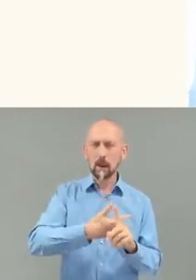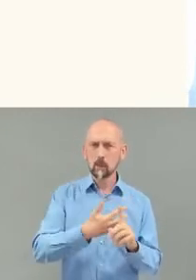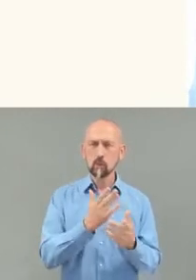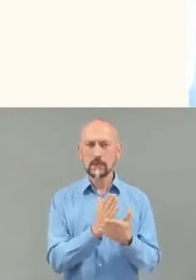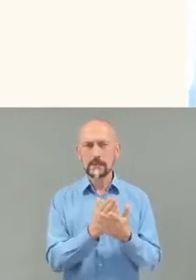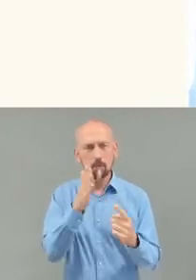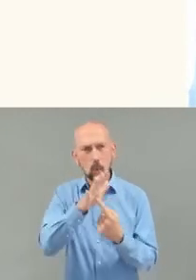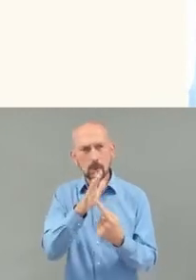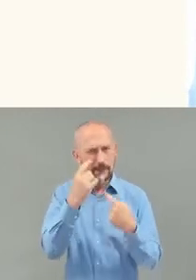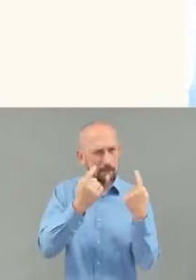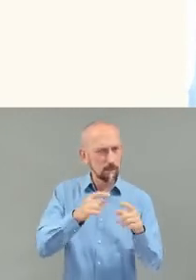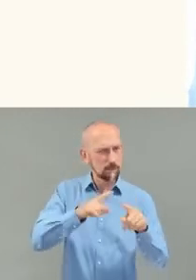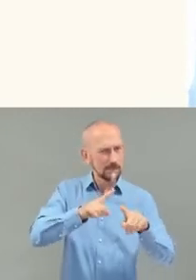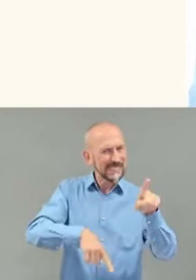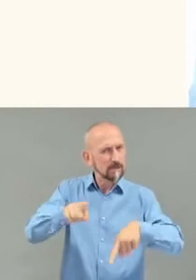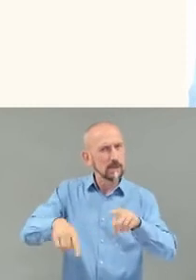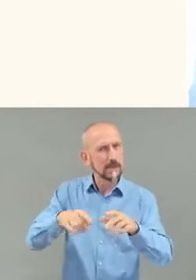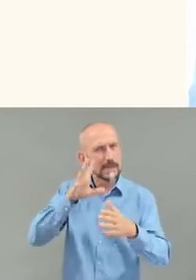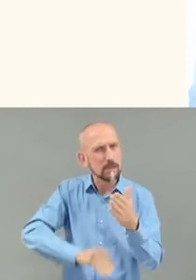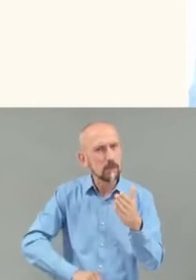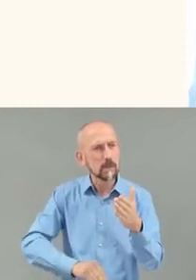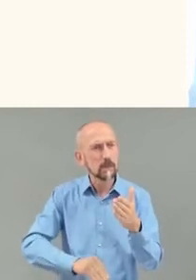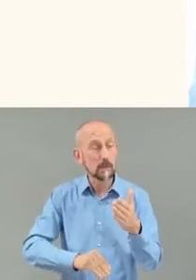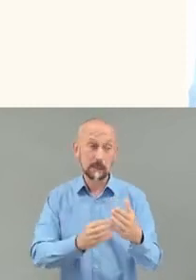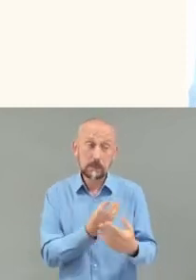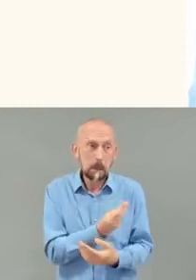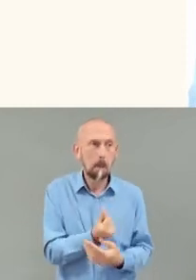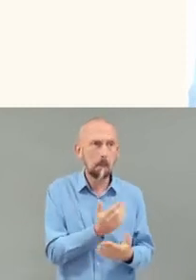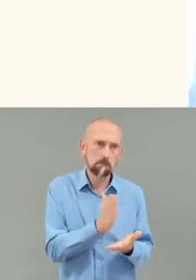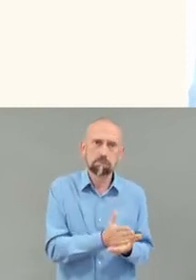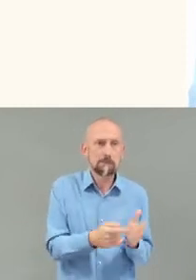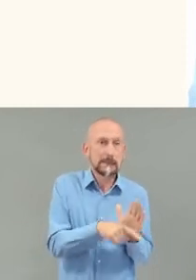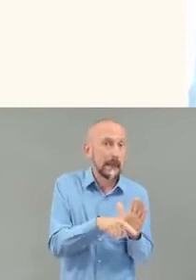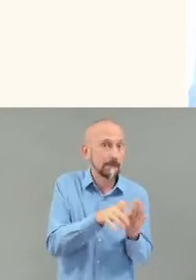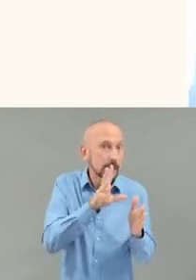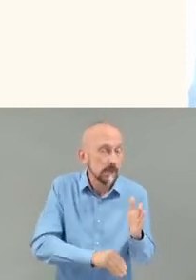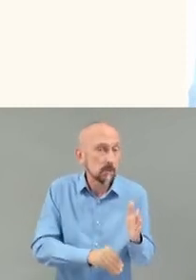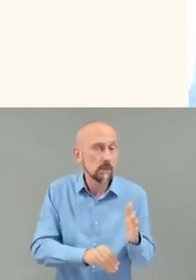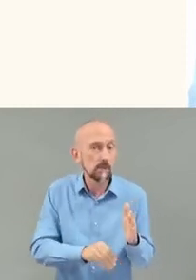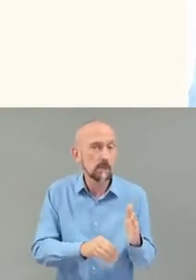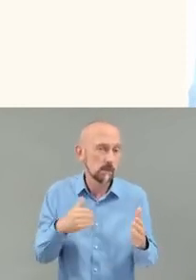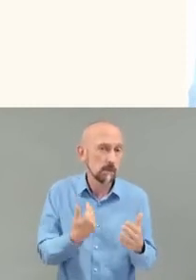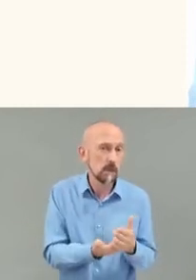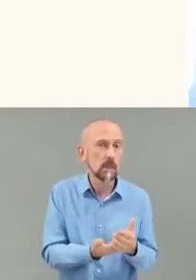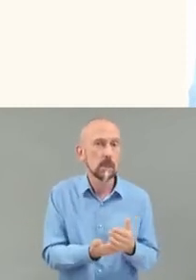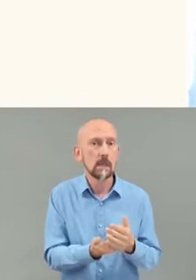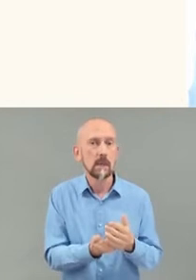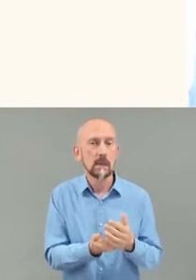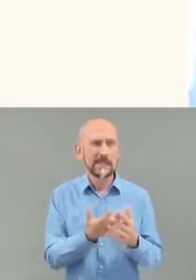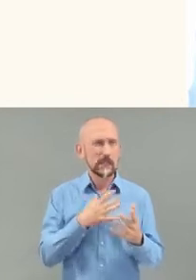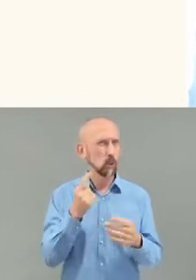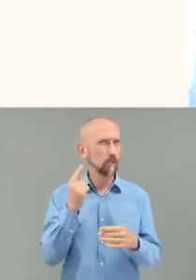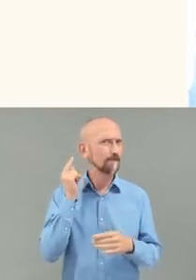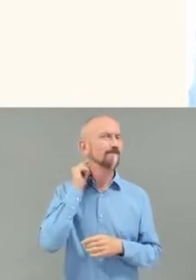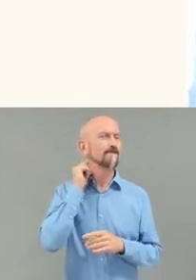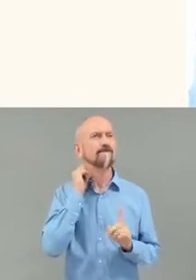experience would have been and how there may have been quite negative experiences, and kind of being mindful of that and making sure